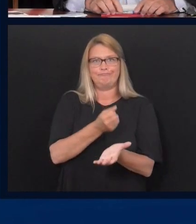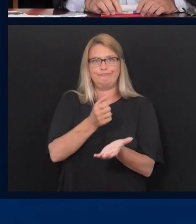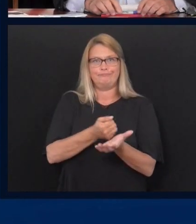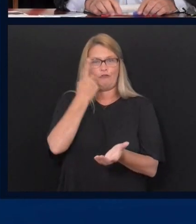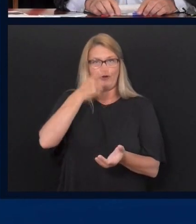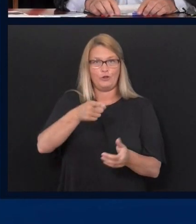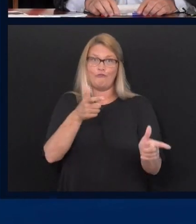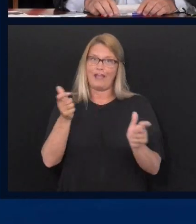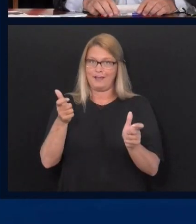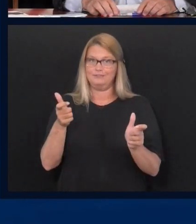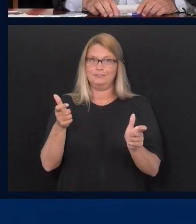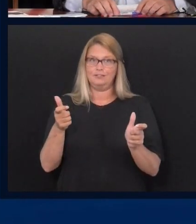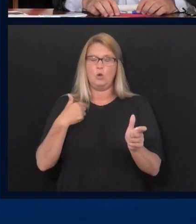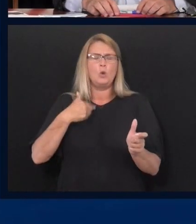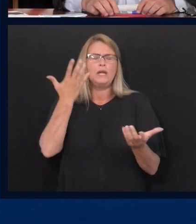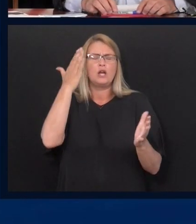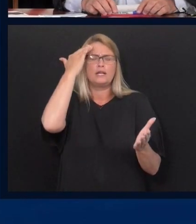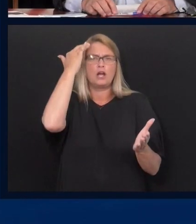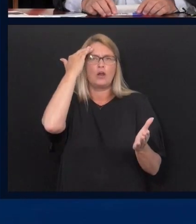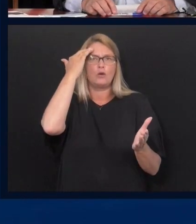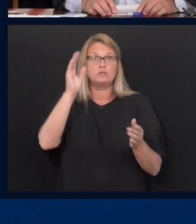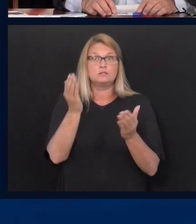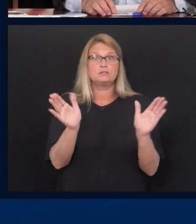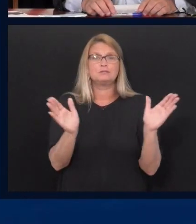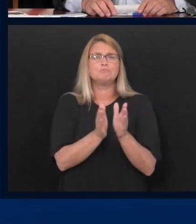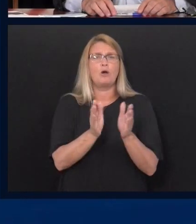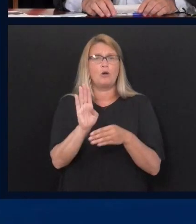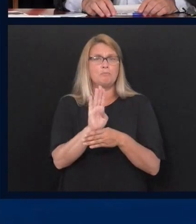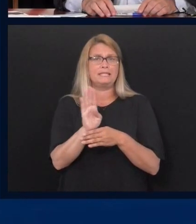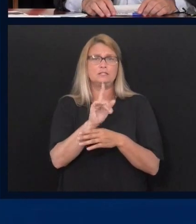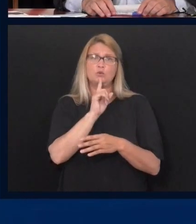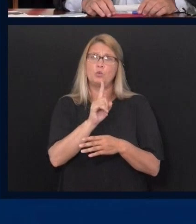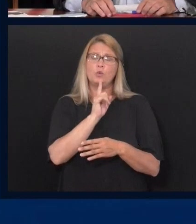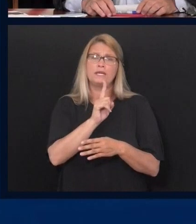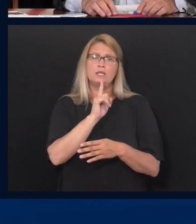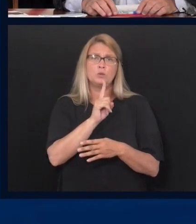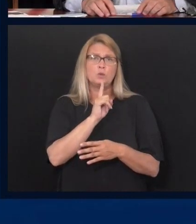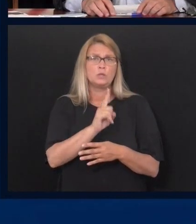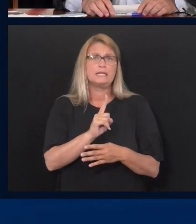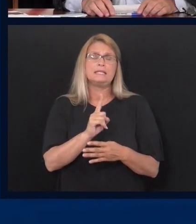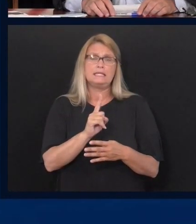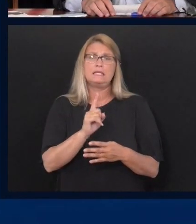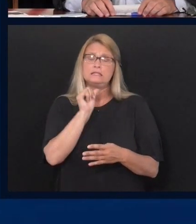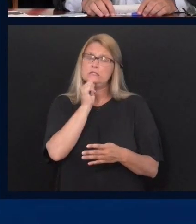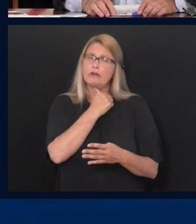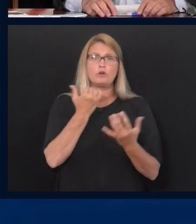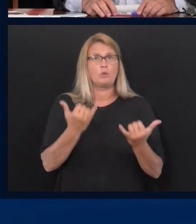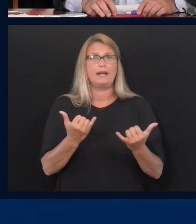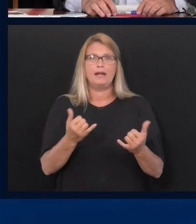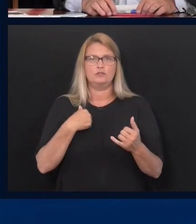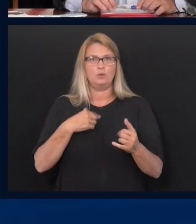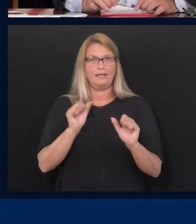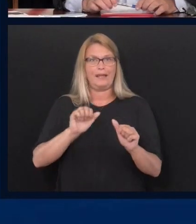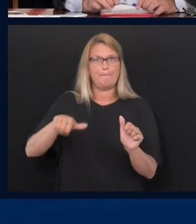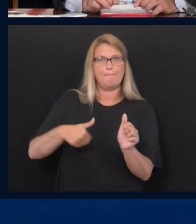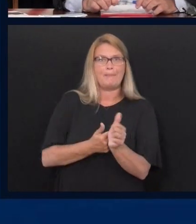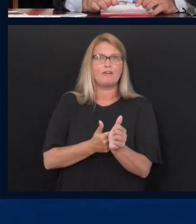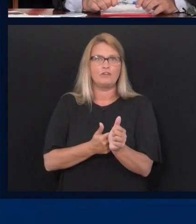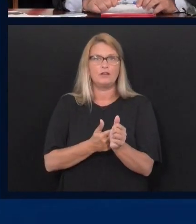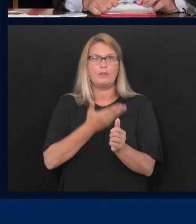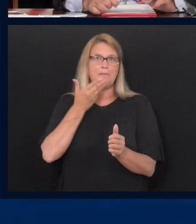distancing and wash your hands. It sounds like it's an easy thing to do for everybody to get on board. So if you're the one